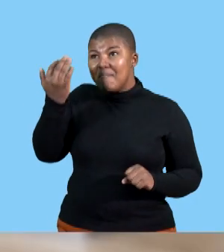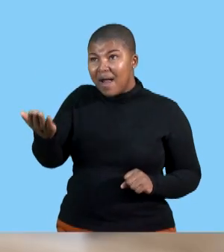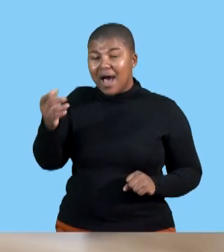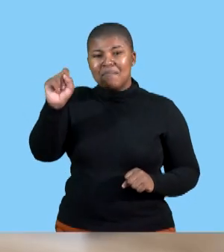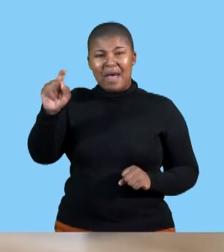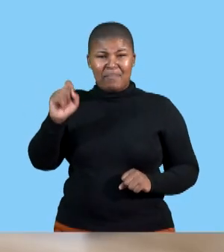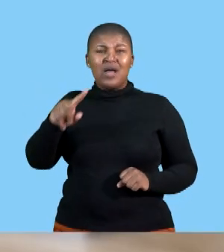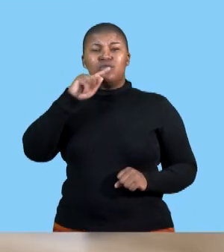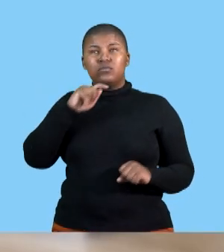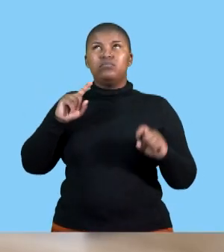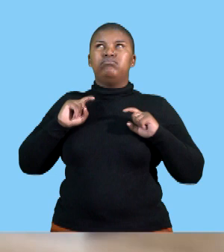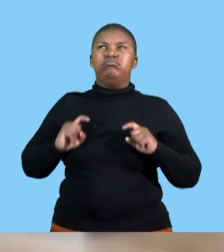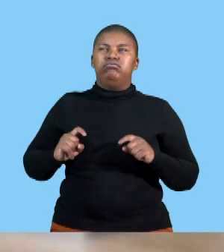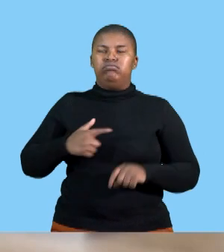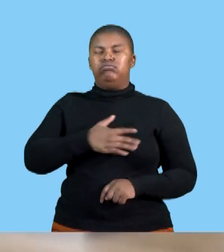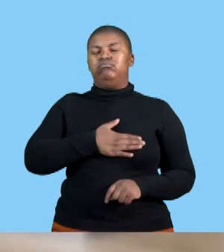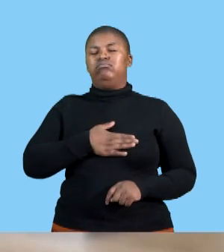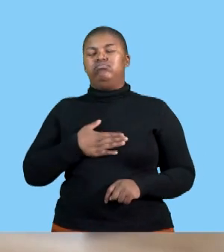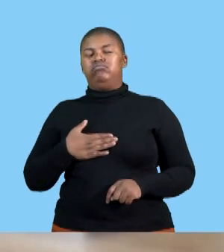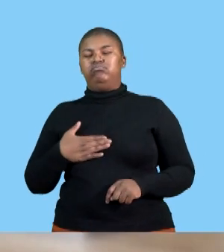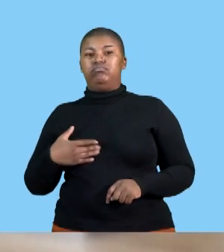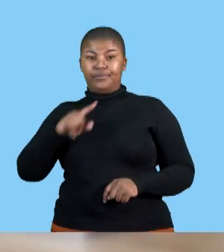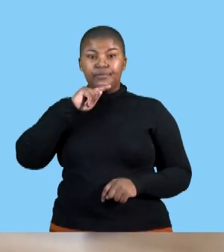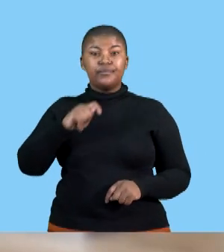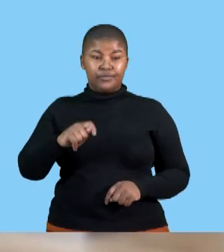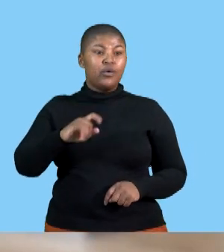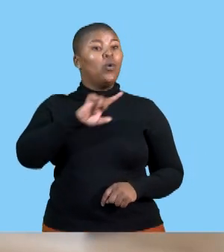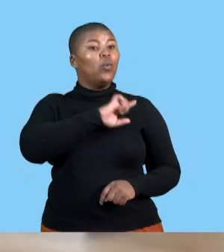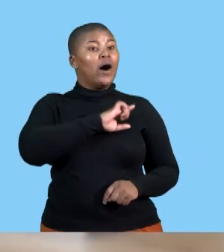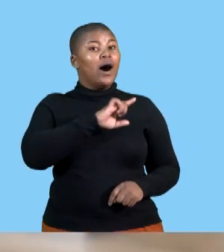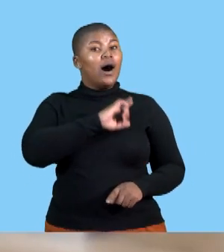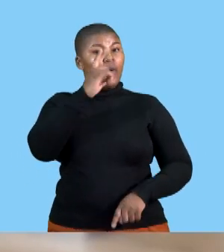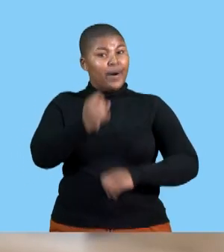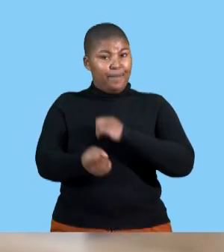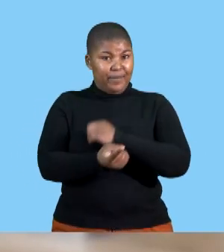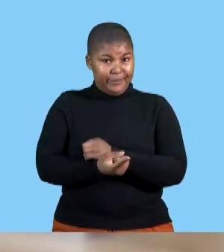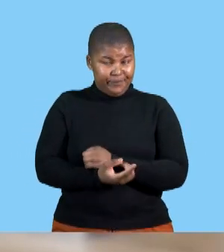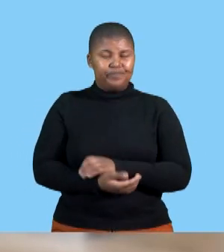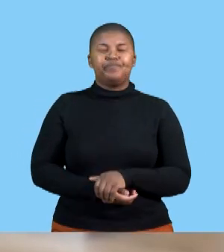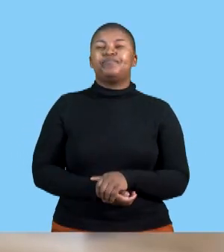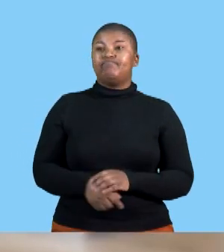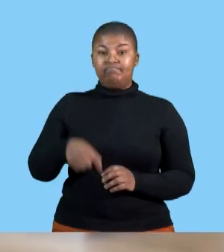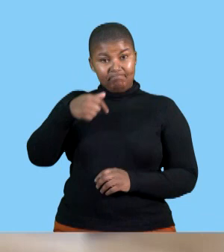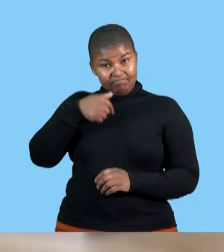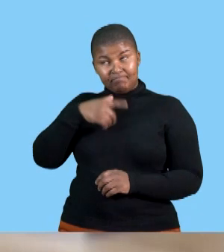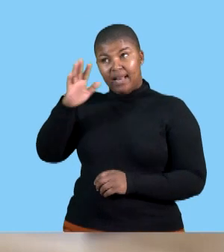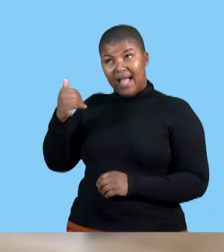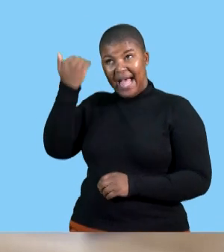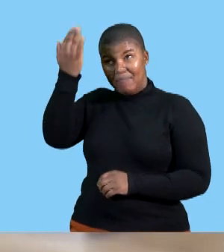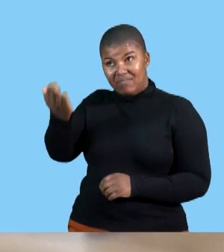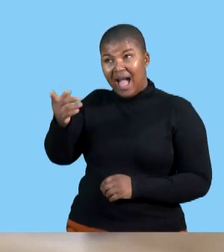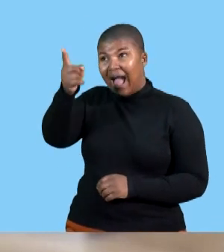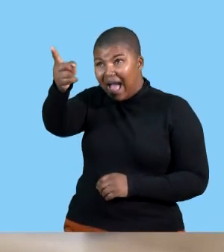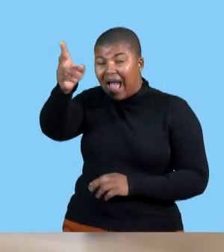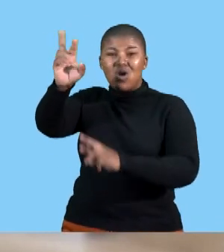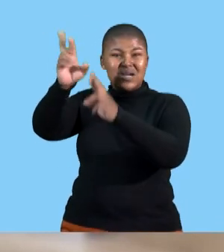be a tiring process. It can be slow, because you would find that the people that they have applied to, they are not